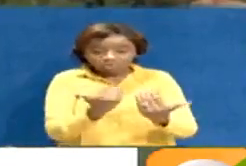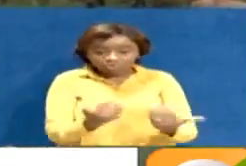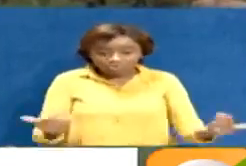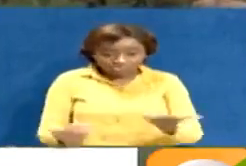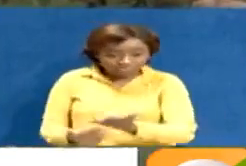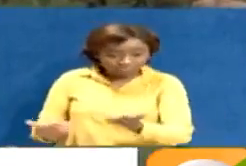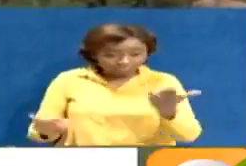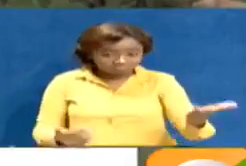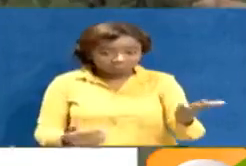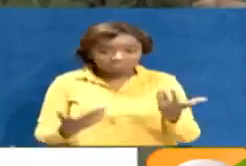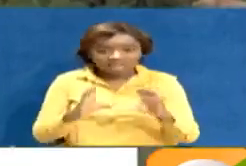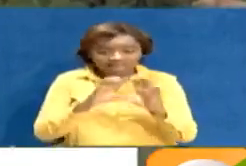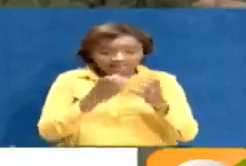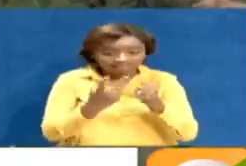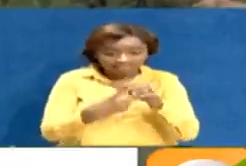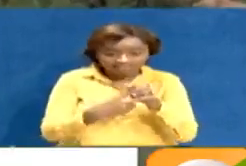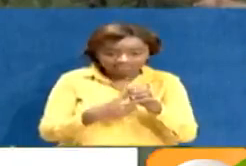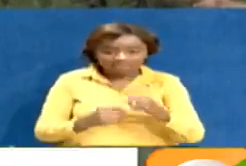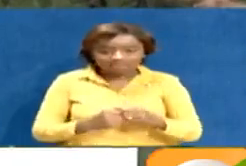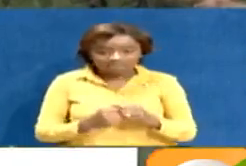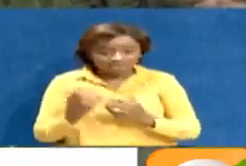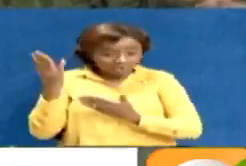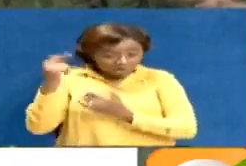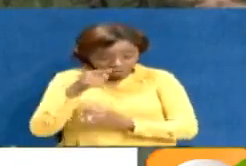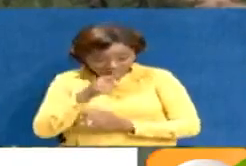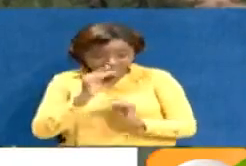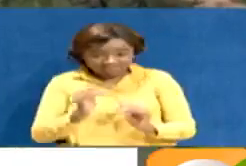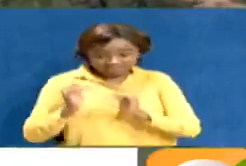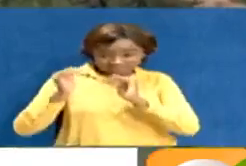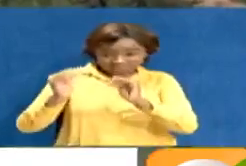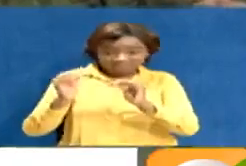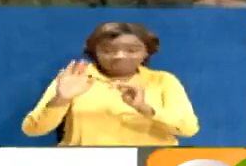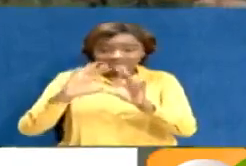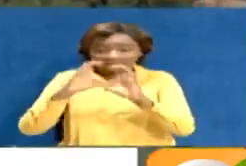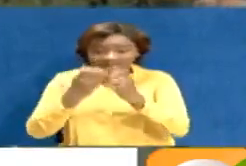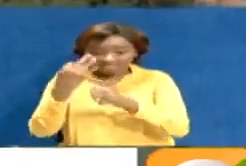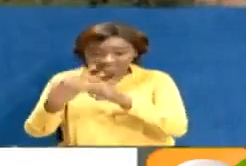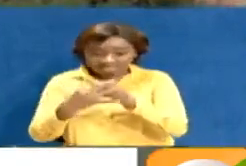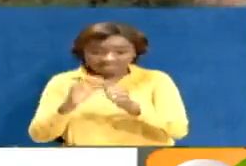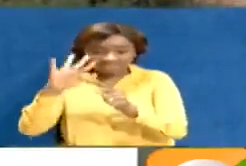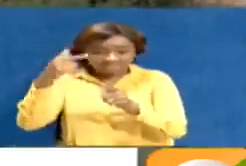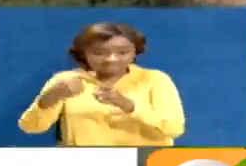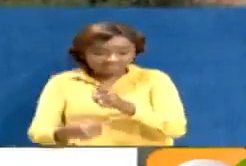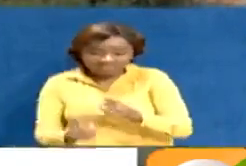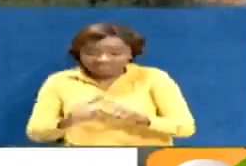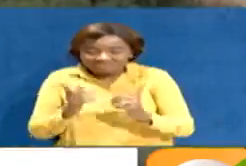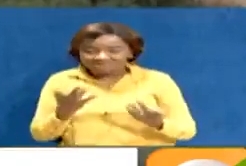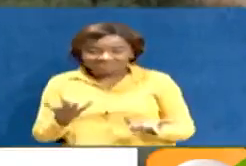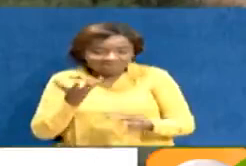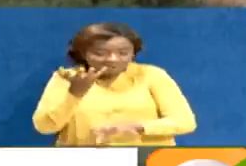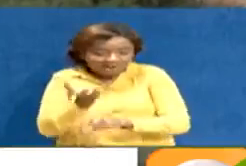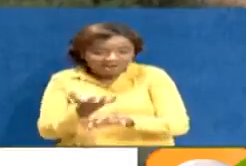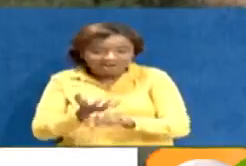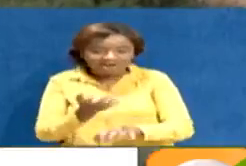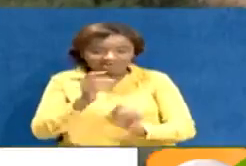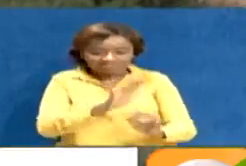wako darasa la saba, ambao tunakusudia kuwa hao ndio watainiwa wa mwaka ujao, itakuwa vingumu sana